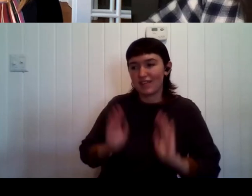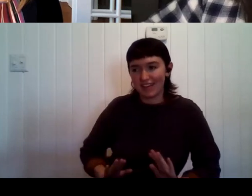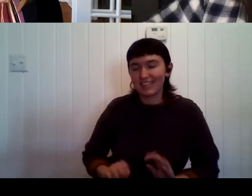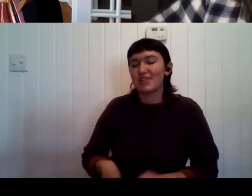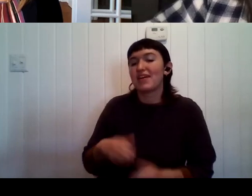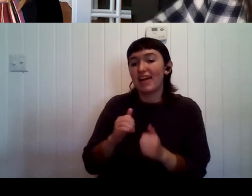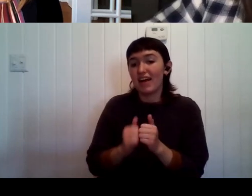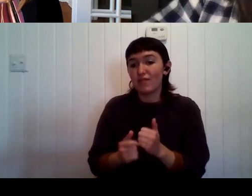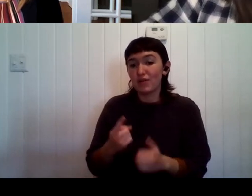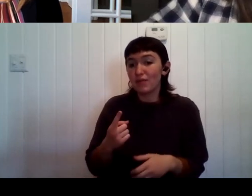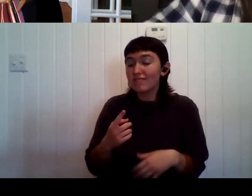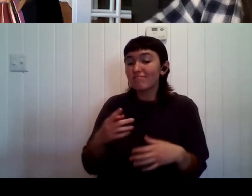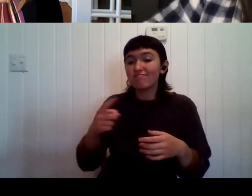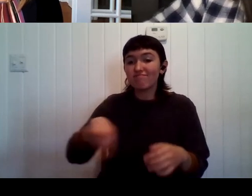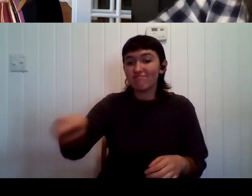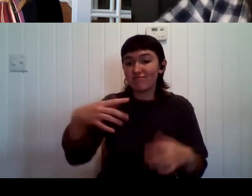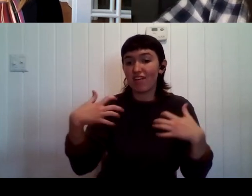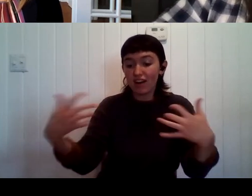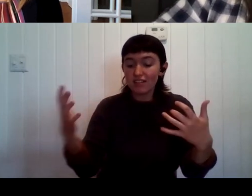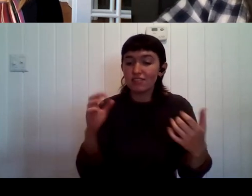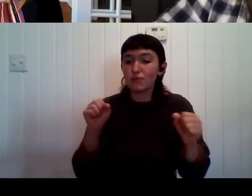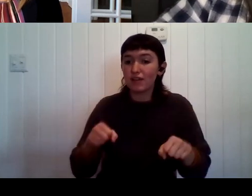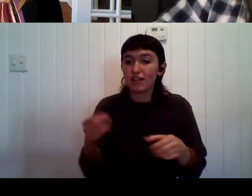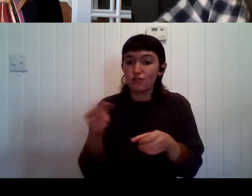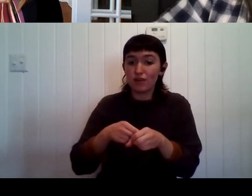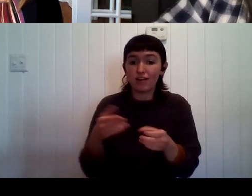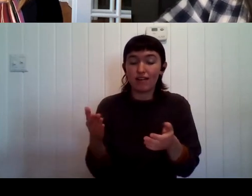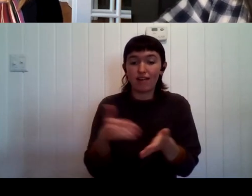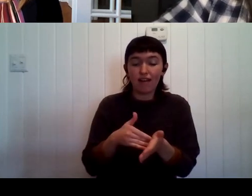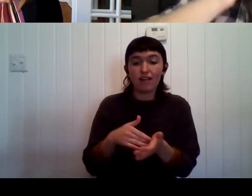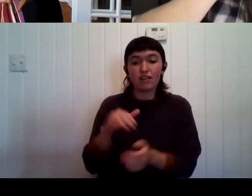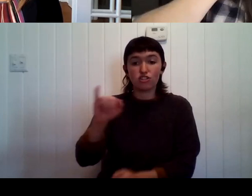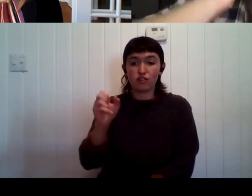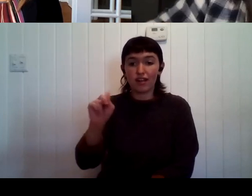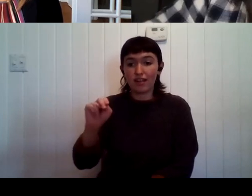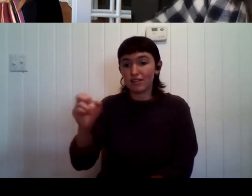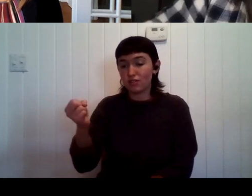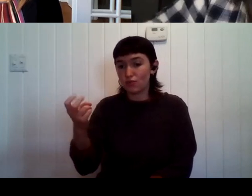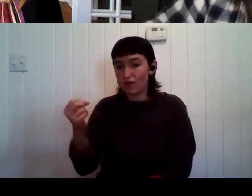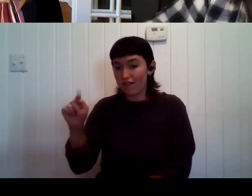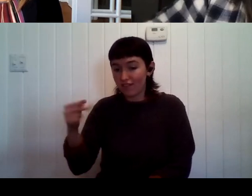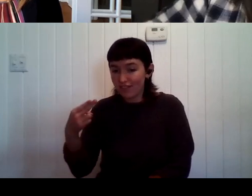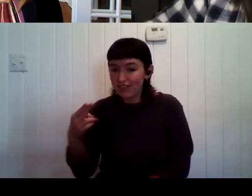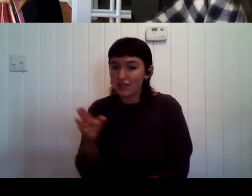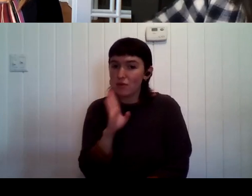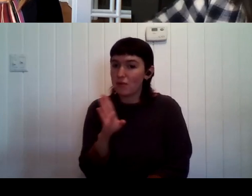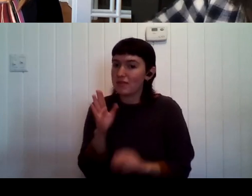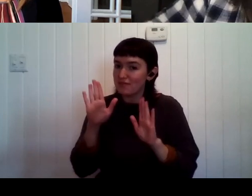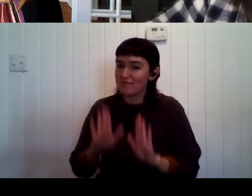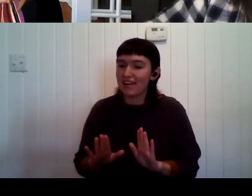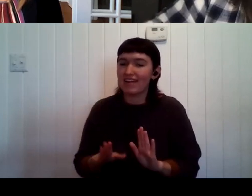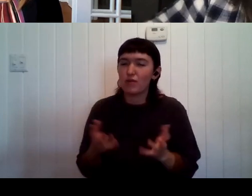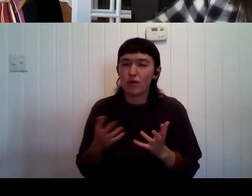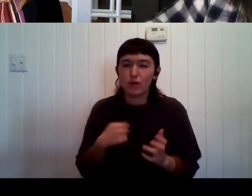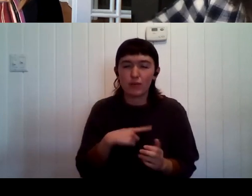of January. We're going to be talking about something. It's going to be great. I have faith. What are we talking about next